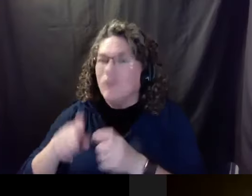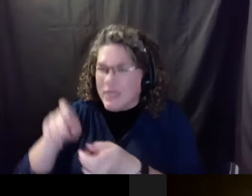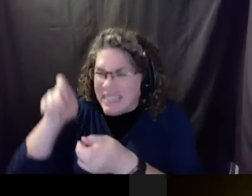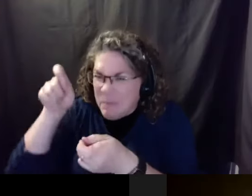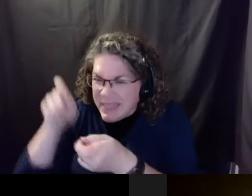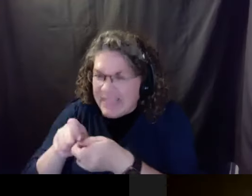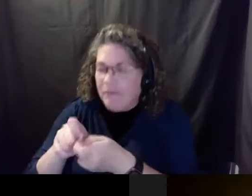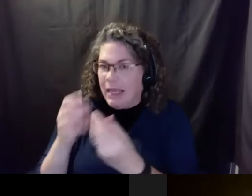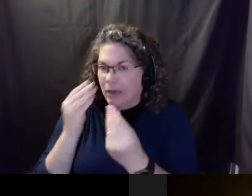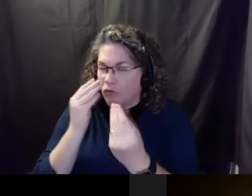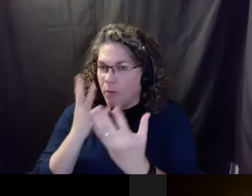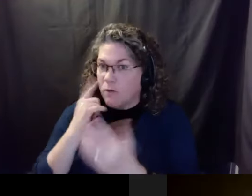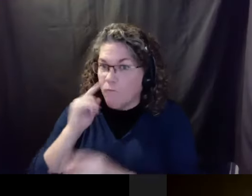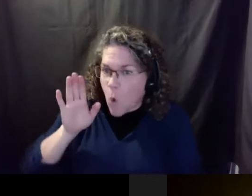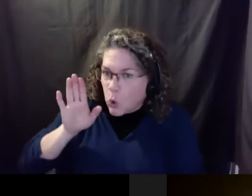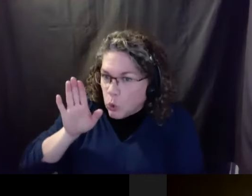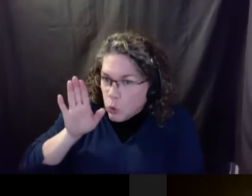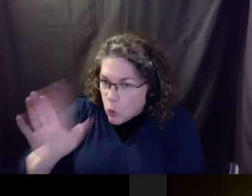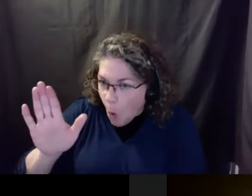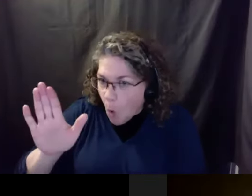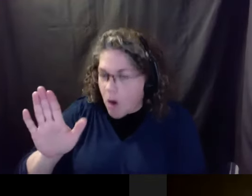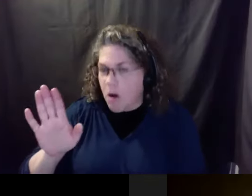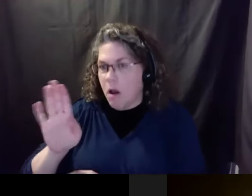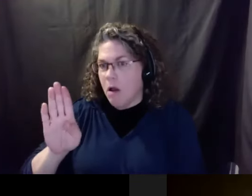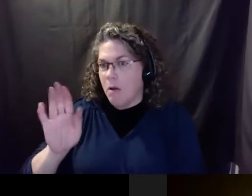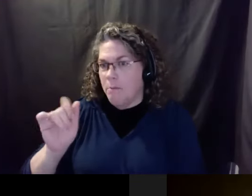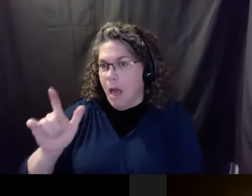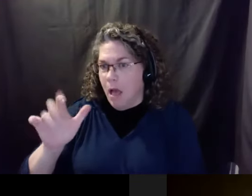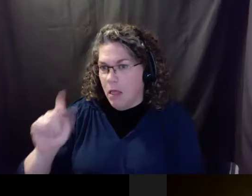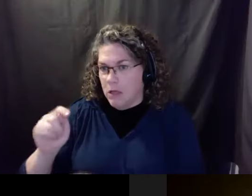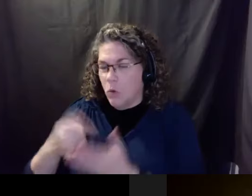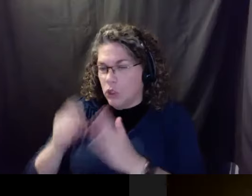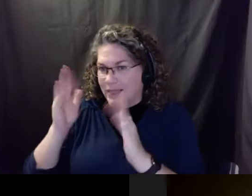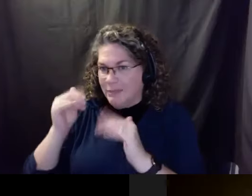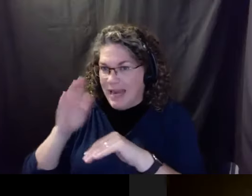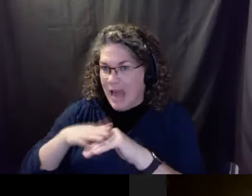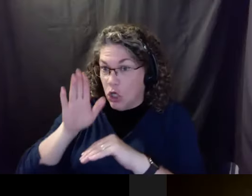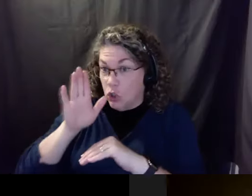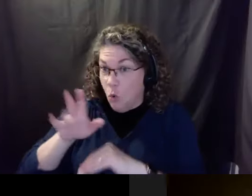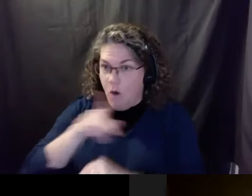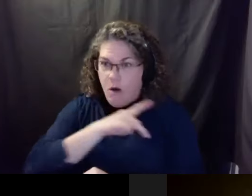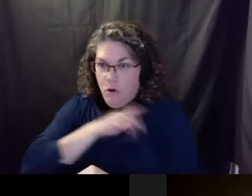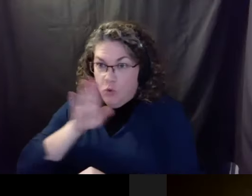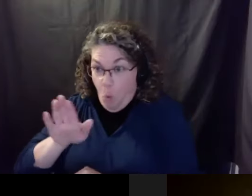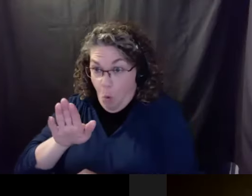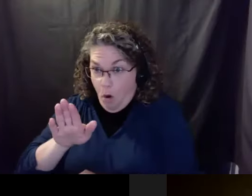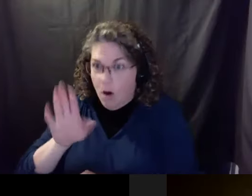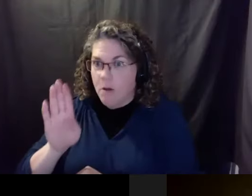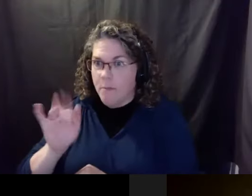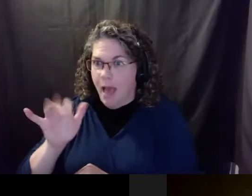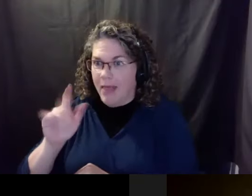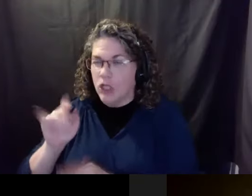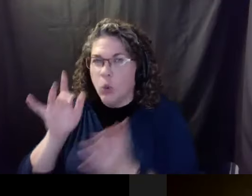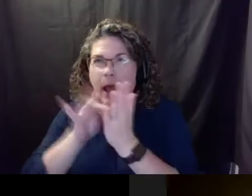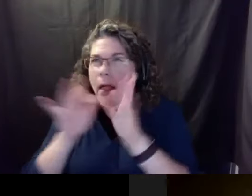information on your ballot, what to expect. So they'll give you an opportunity to click on things and look up